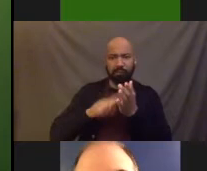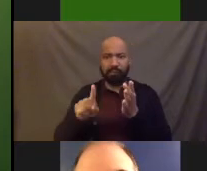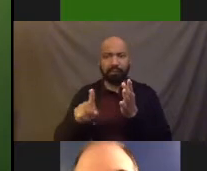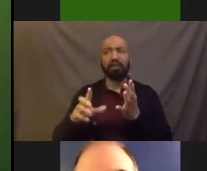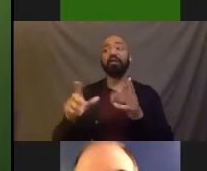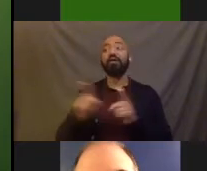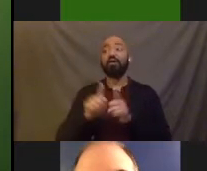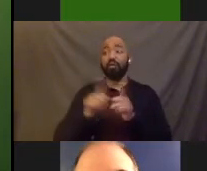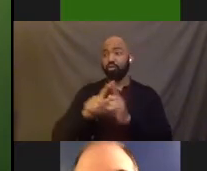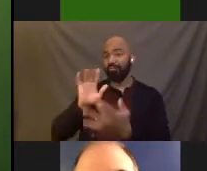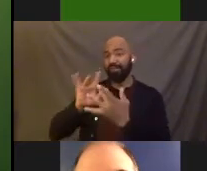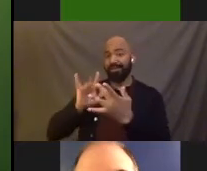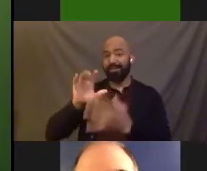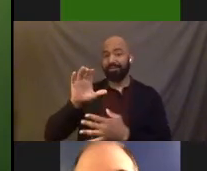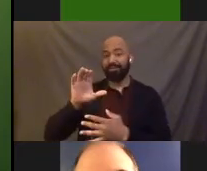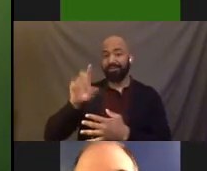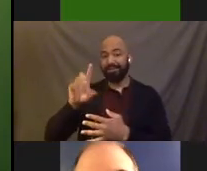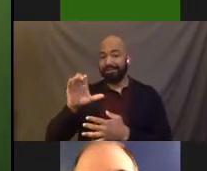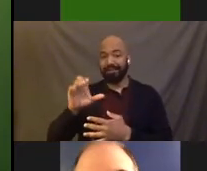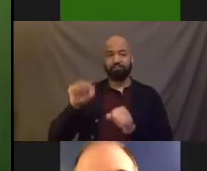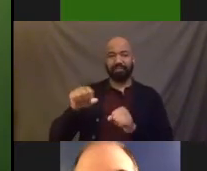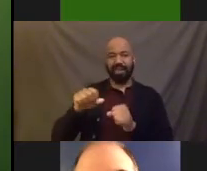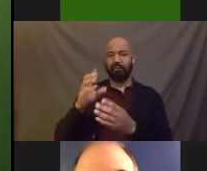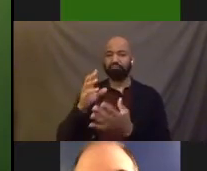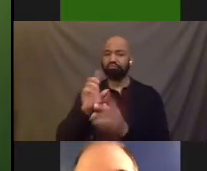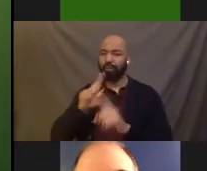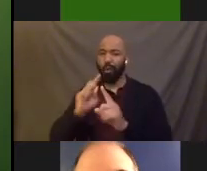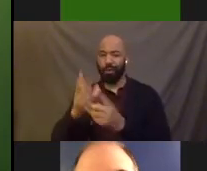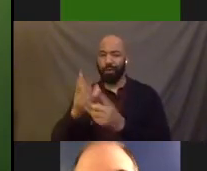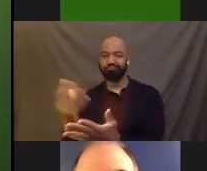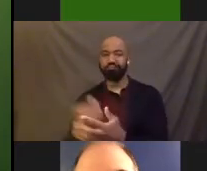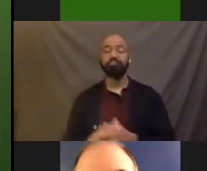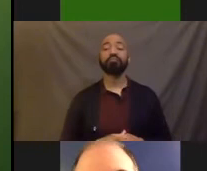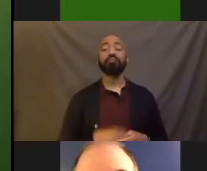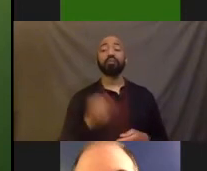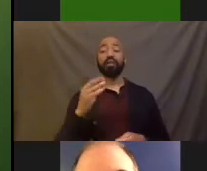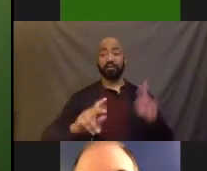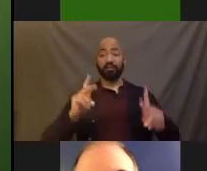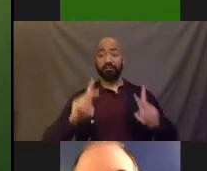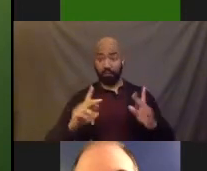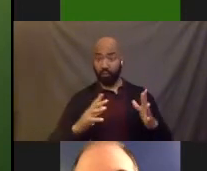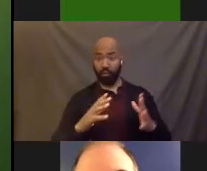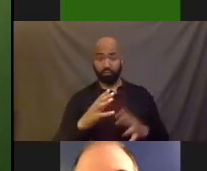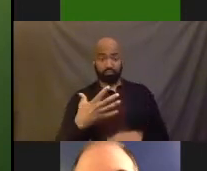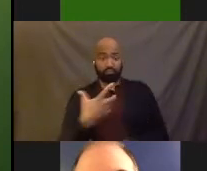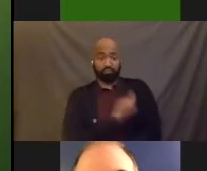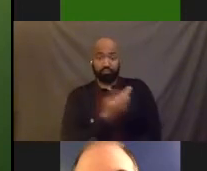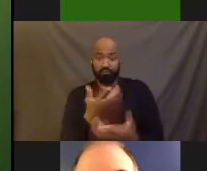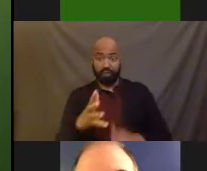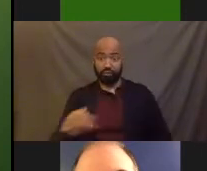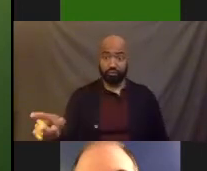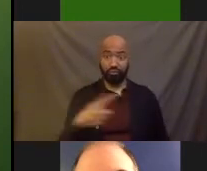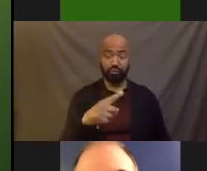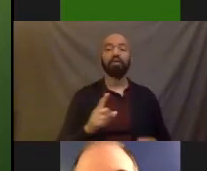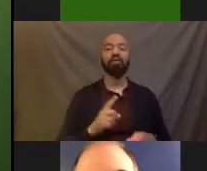that. The other thing is that I'm not sure if anyone has received their vaccines, but once I received my vaccine, I was actually invited